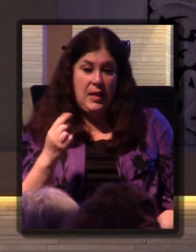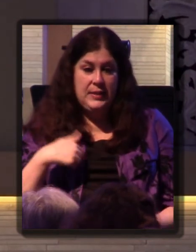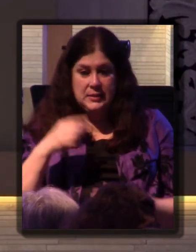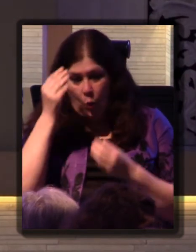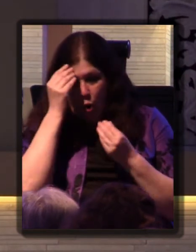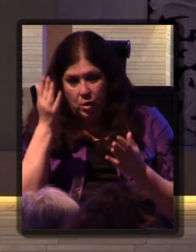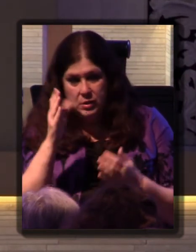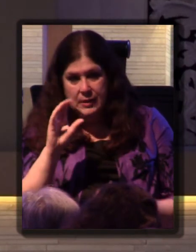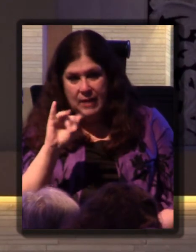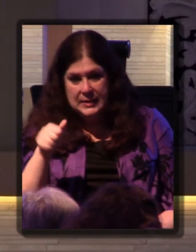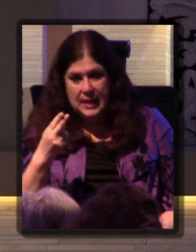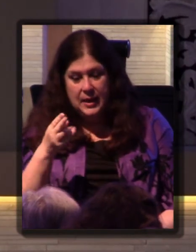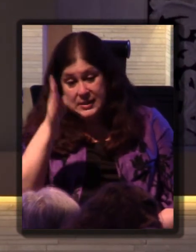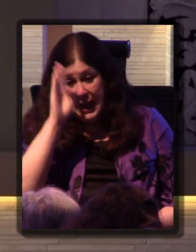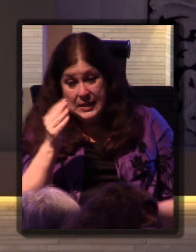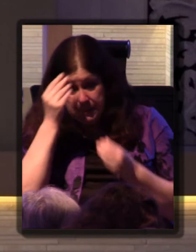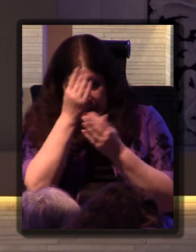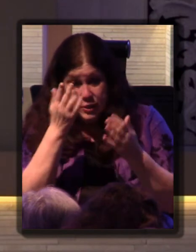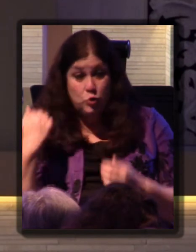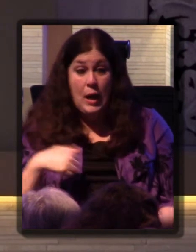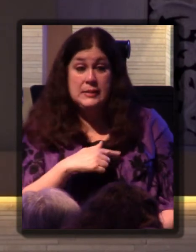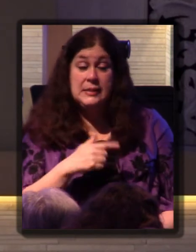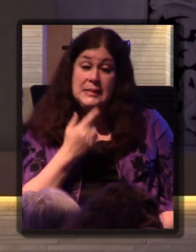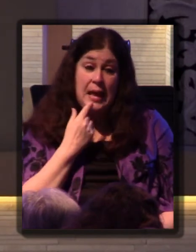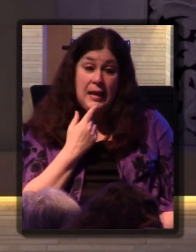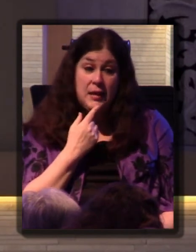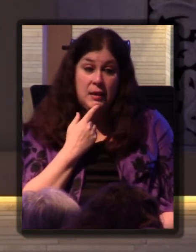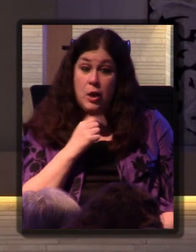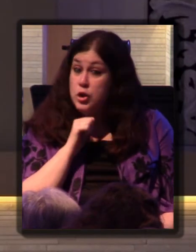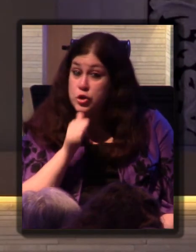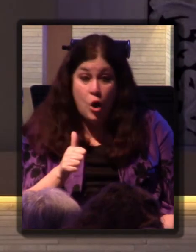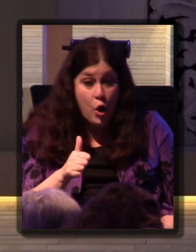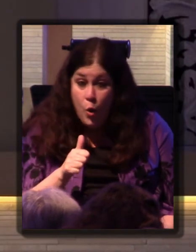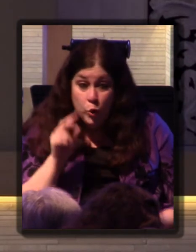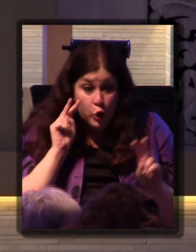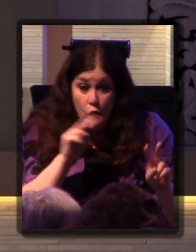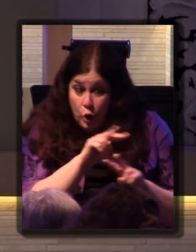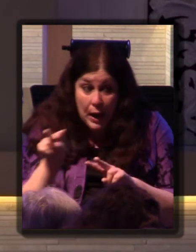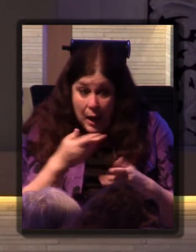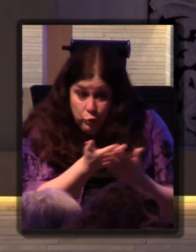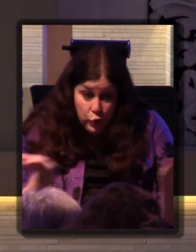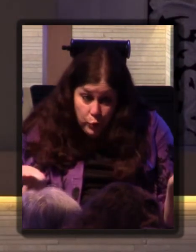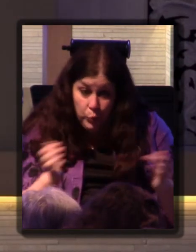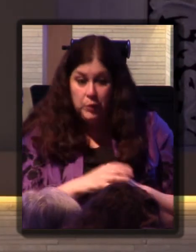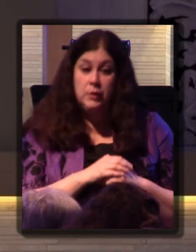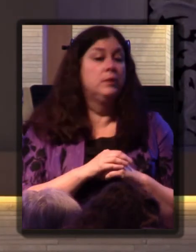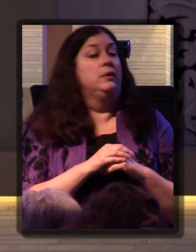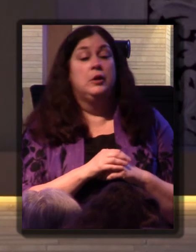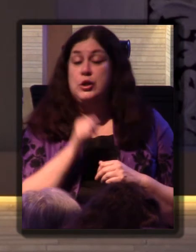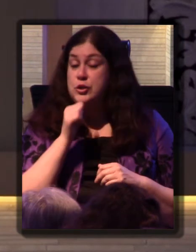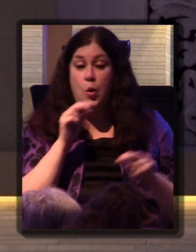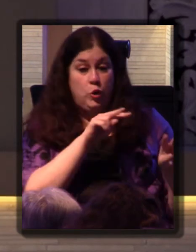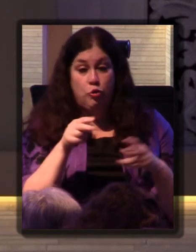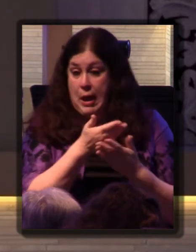of Isaiah and these oracles of Isaiah is God's message to us saying, don't look around